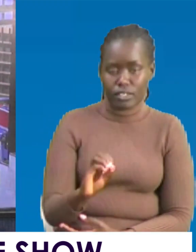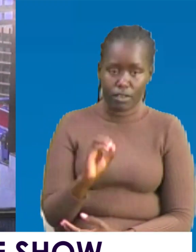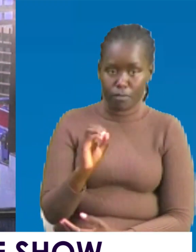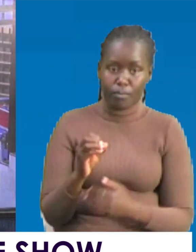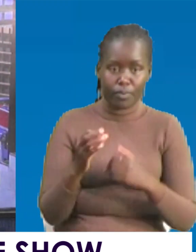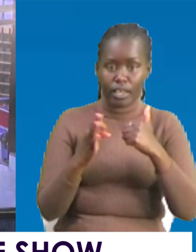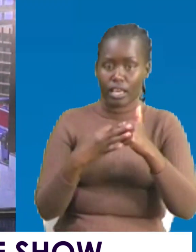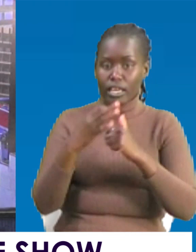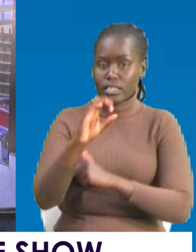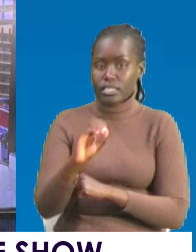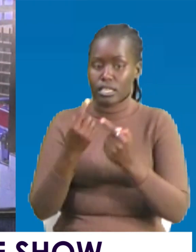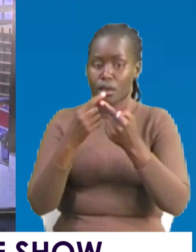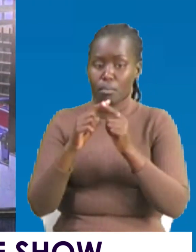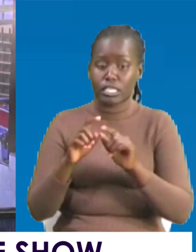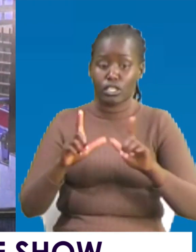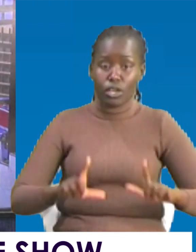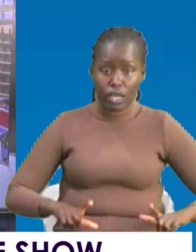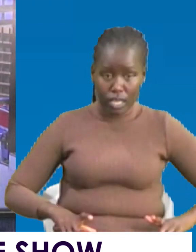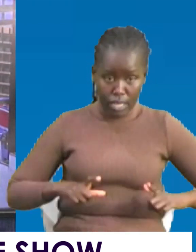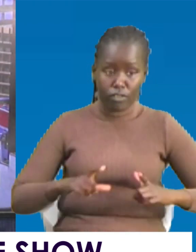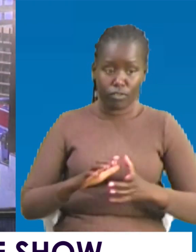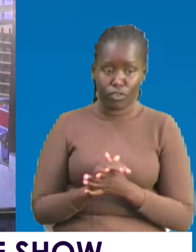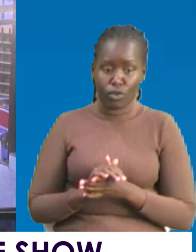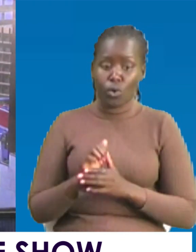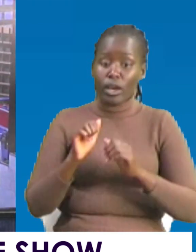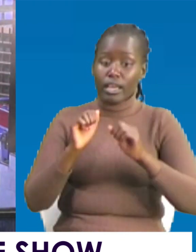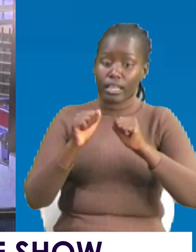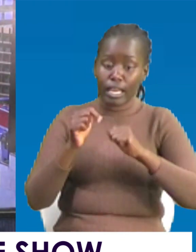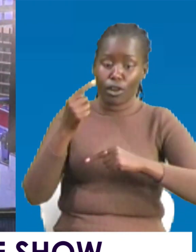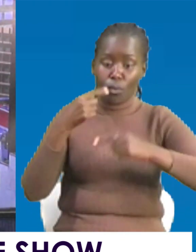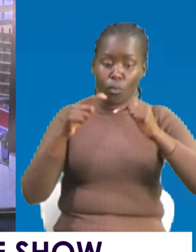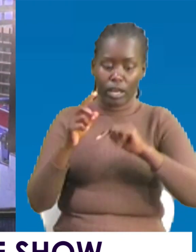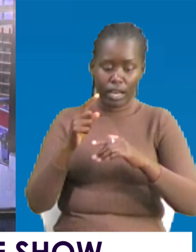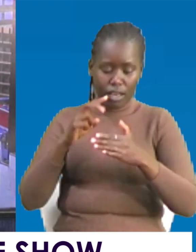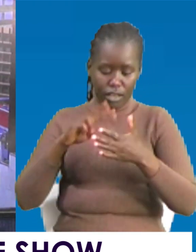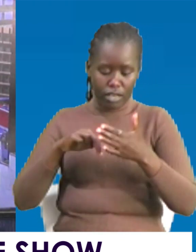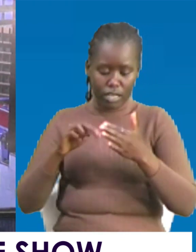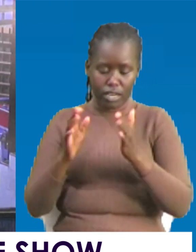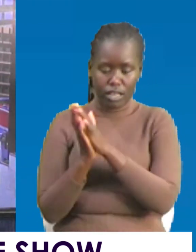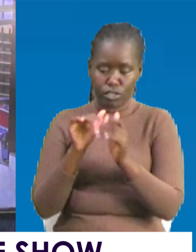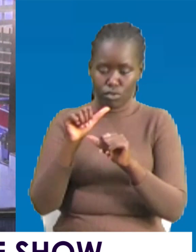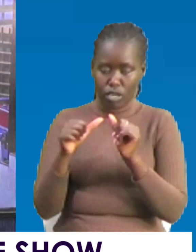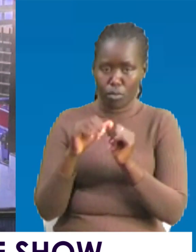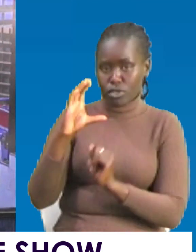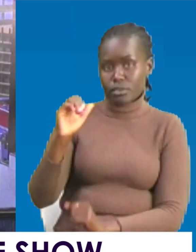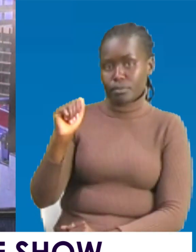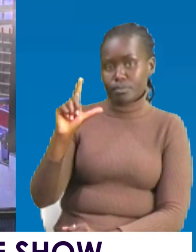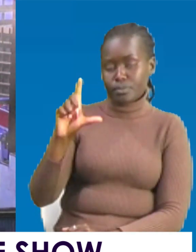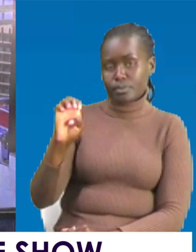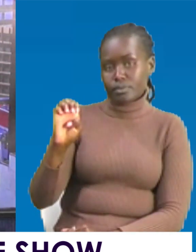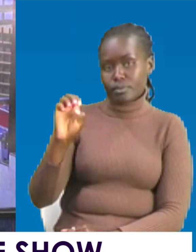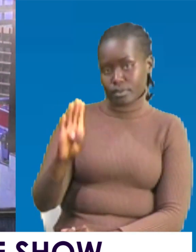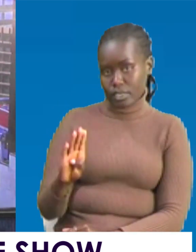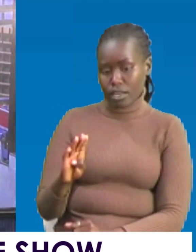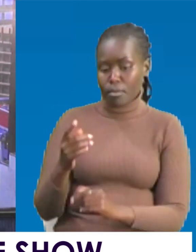are alive. You can still conquer a mountain. Read the story of Caleb. Yeah, we are a nation that is